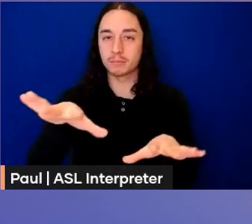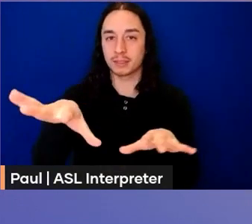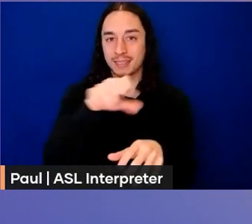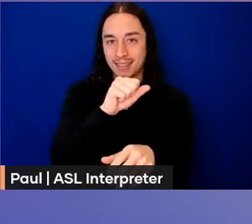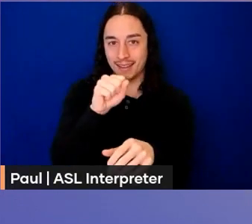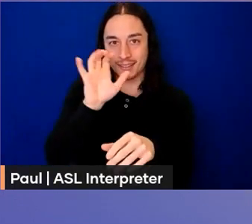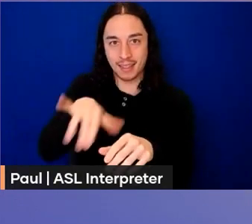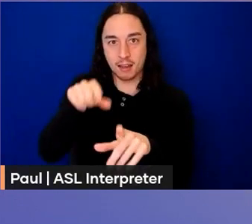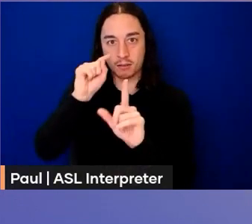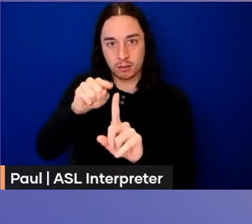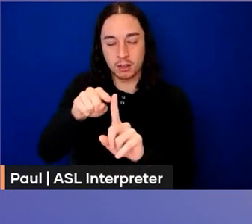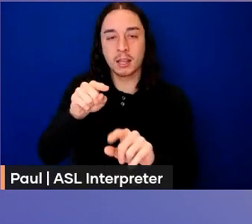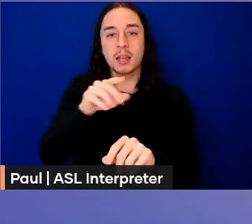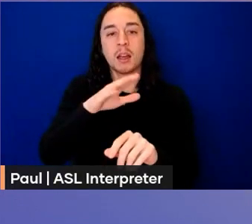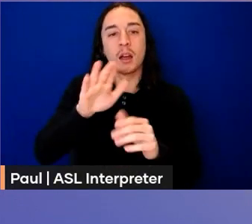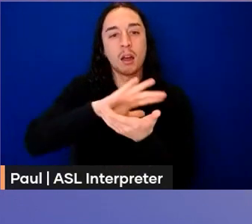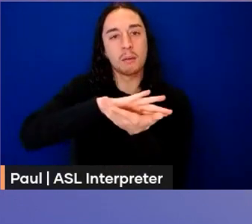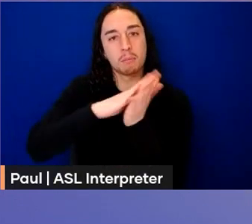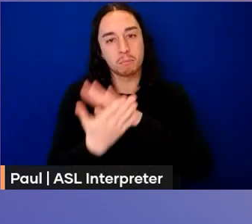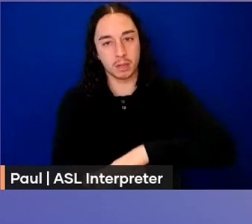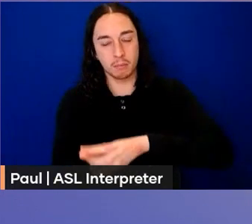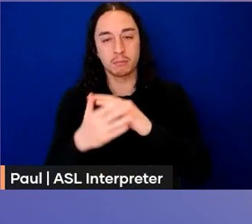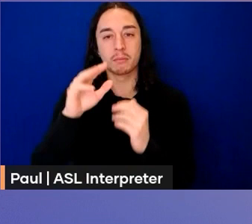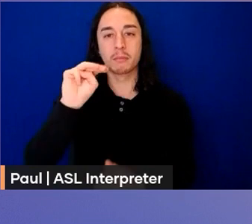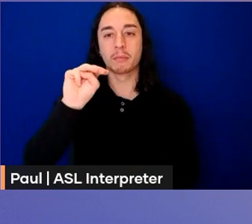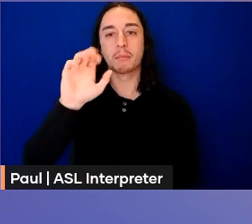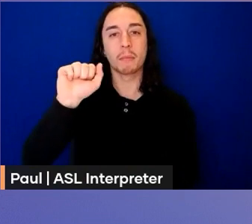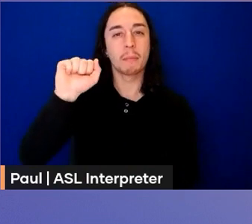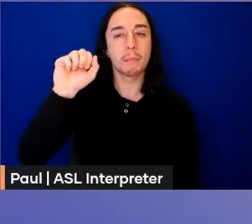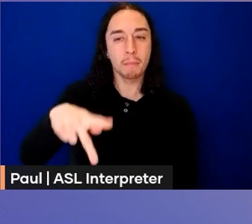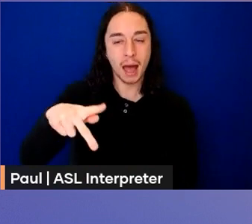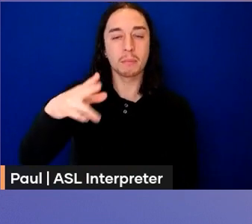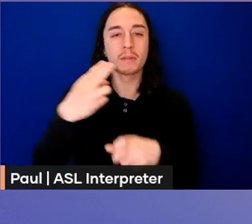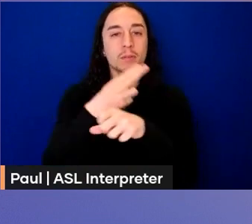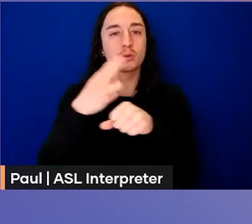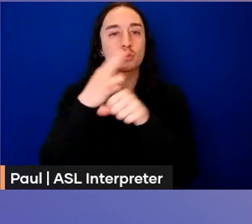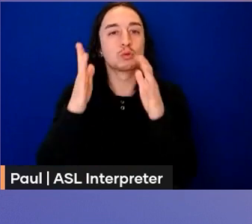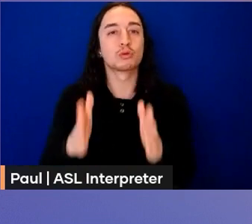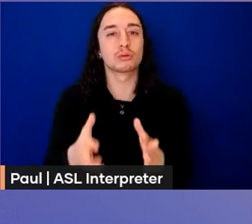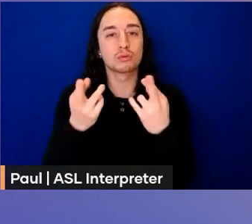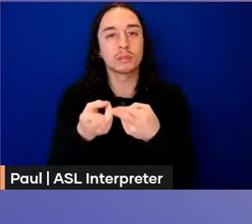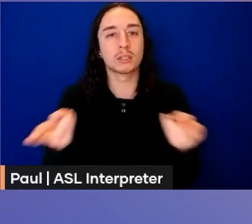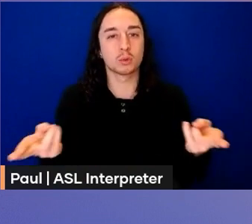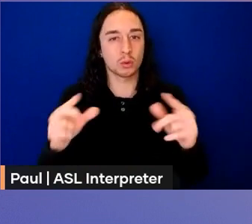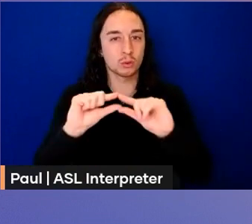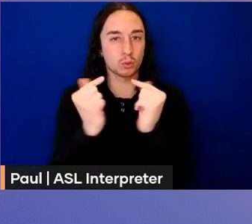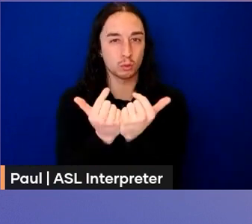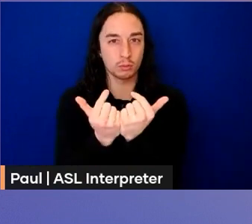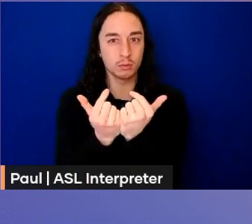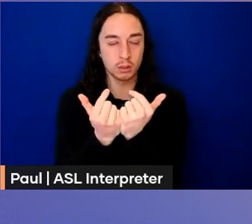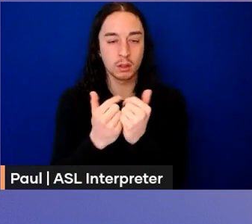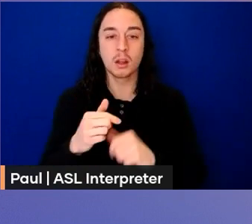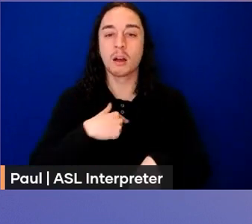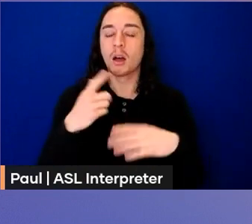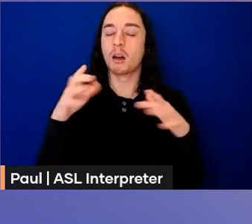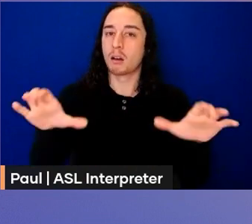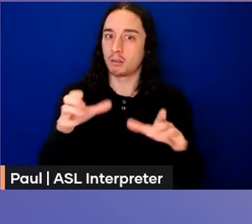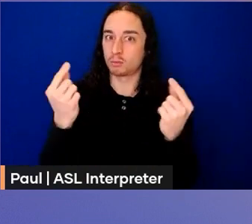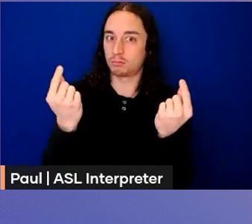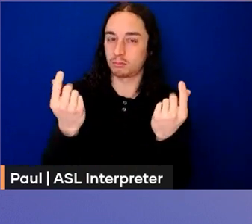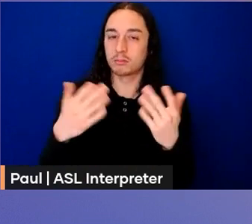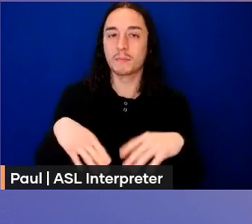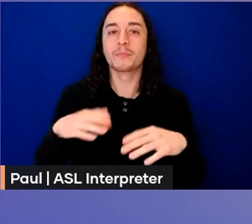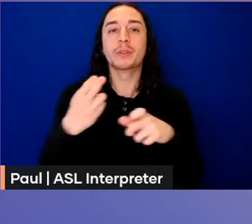and I turn it into a mapping of user resource groups. Now I've done some things there. When I create those objects, I use the username